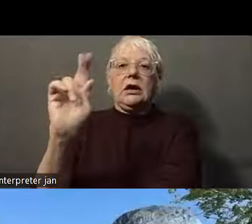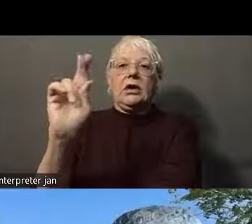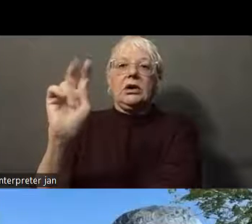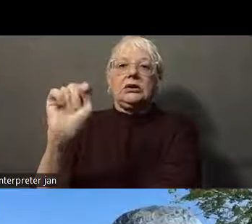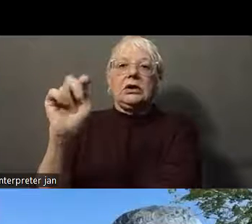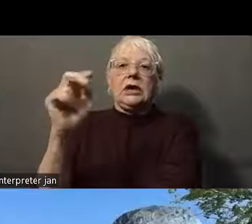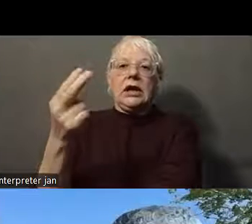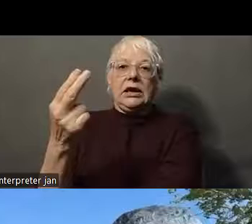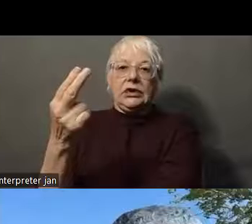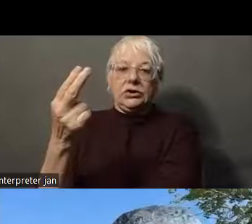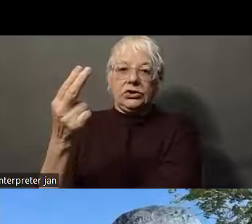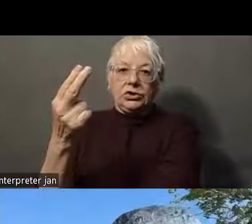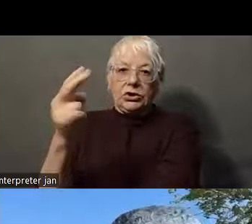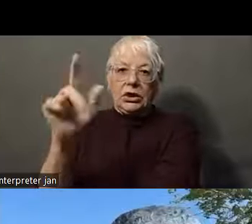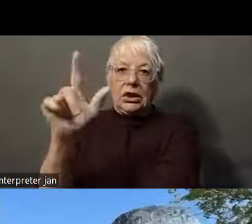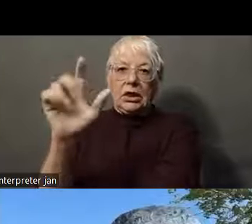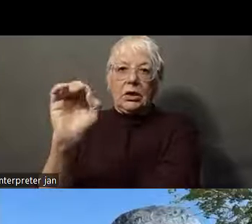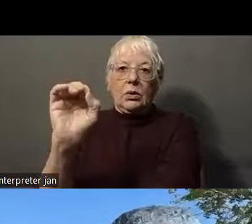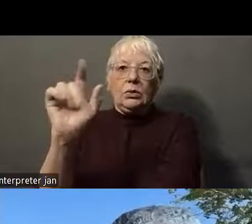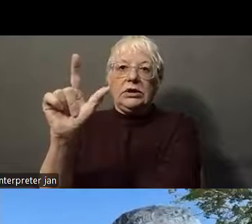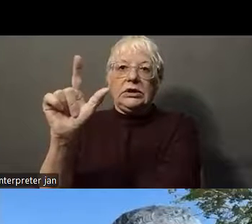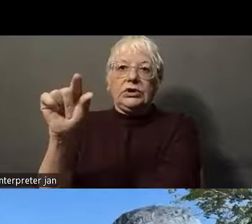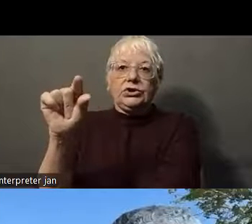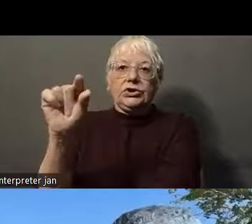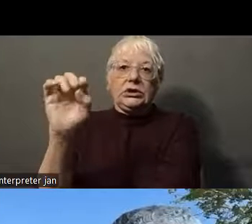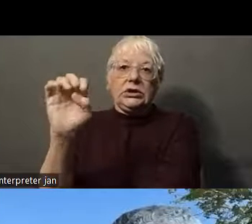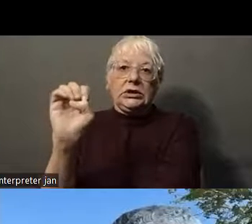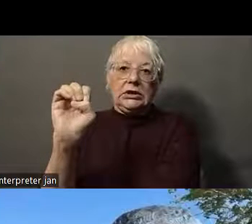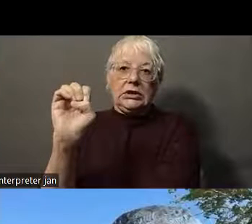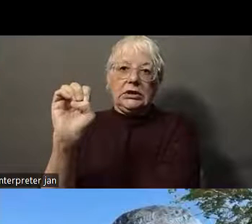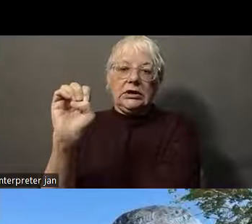EARTHLOD as in dog, GECEN